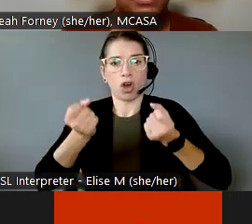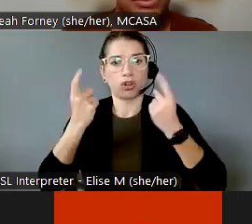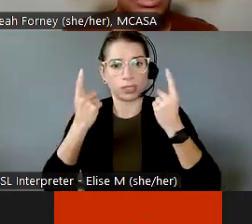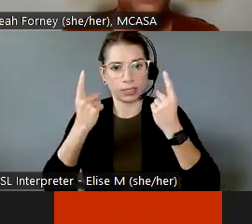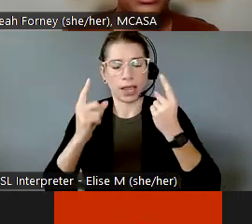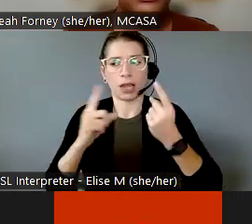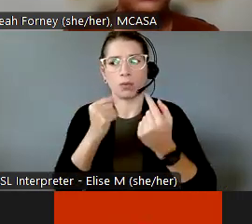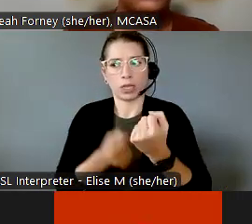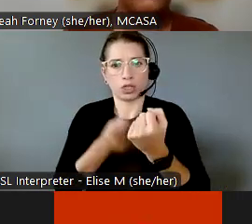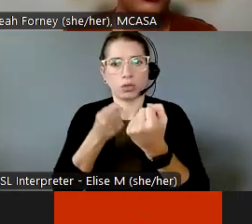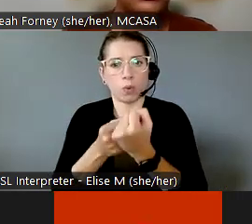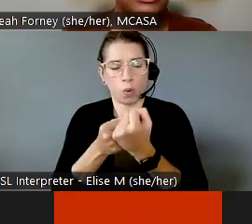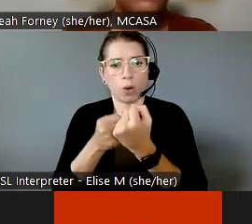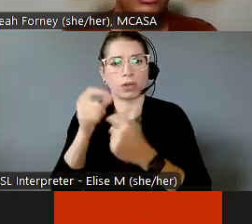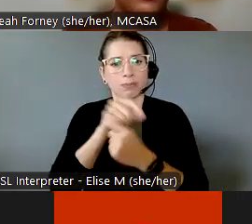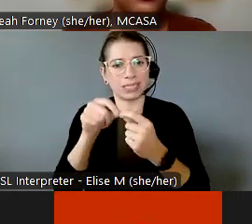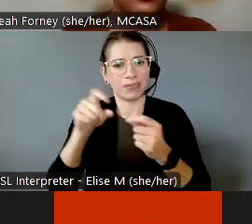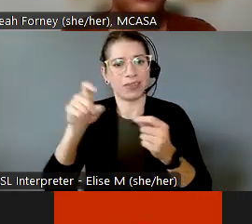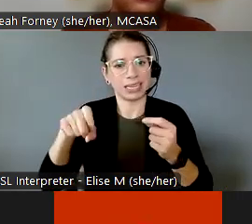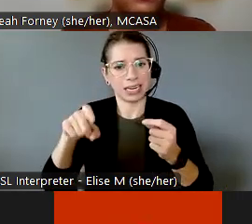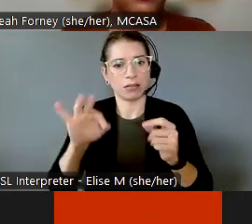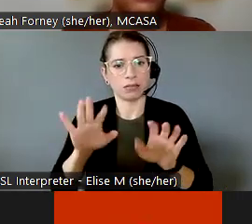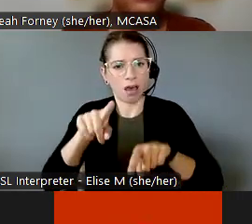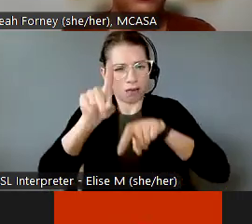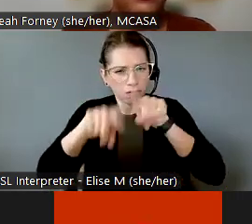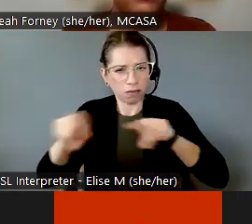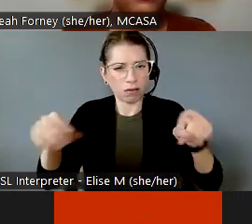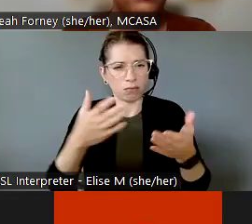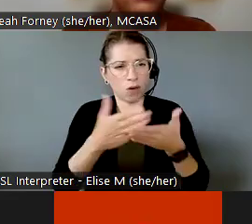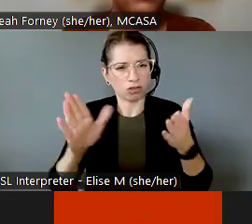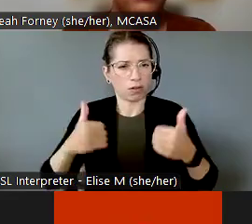the specific needs of marginalized survivors.